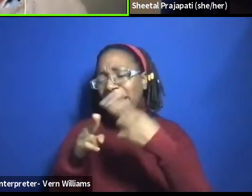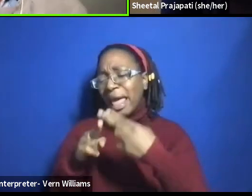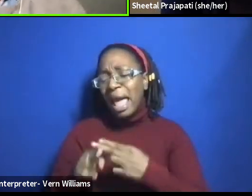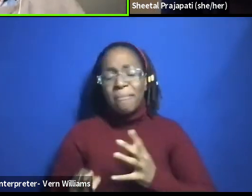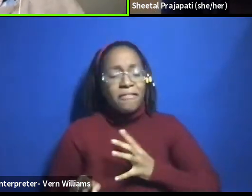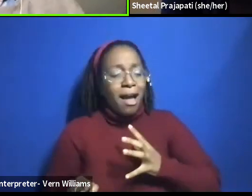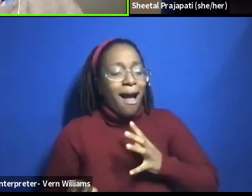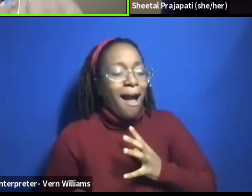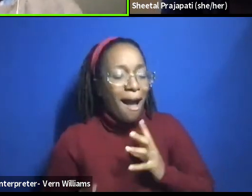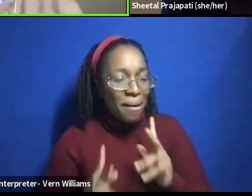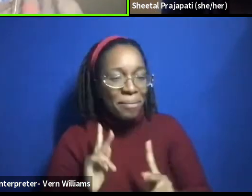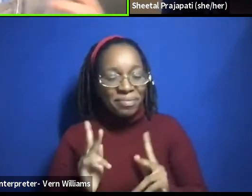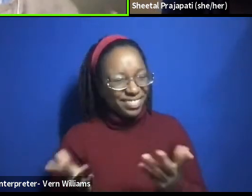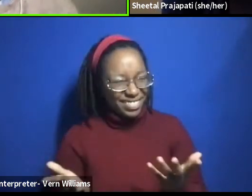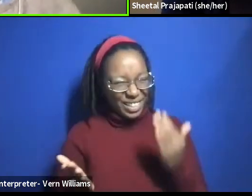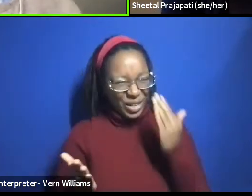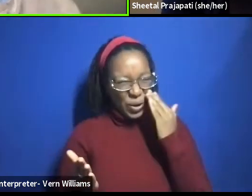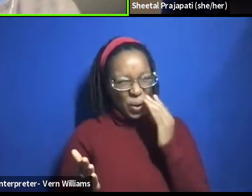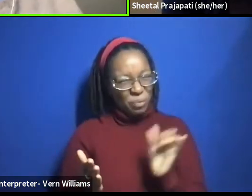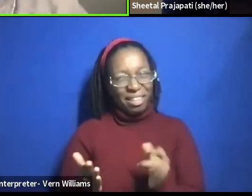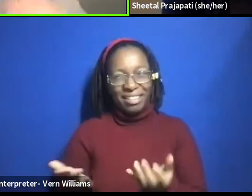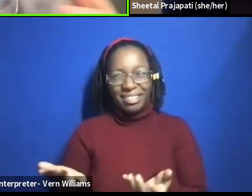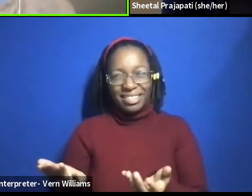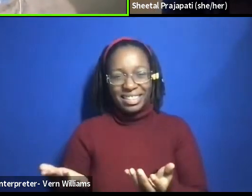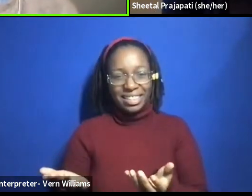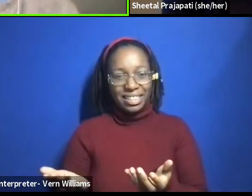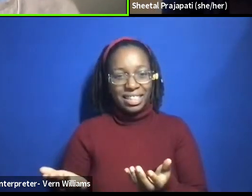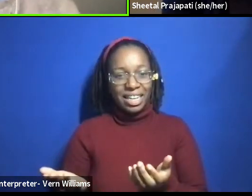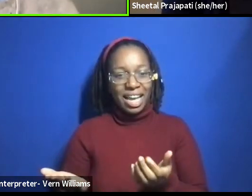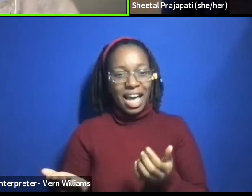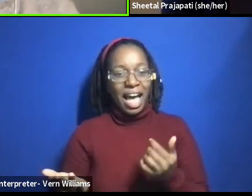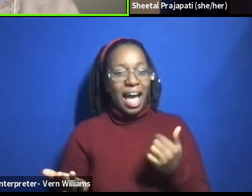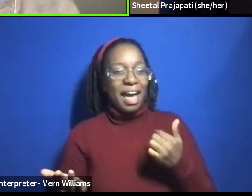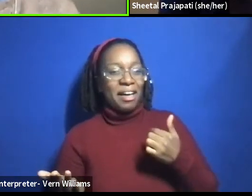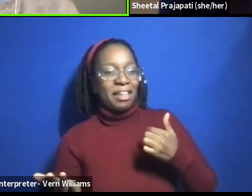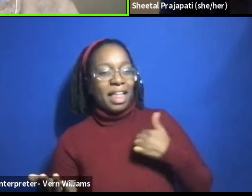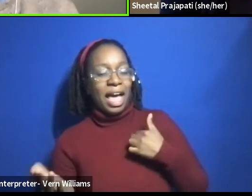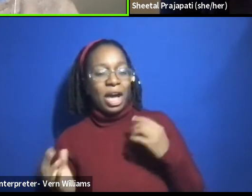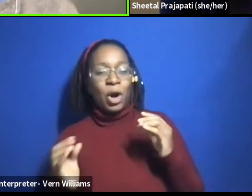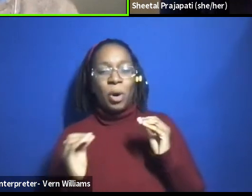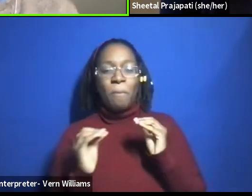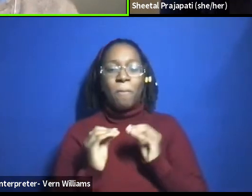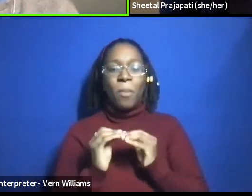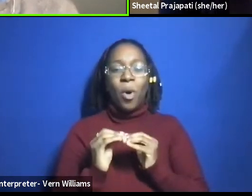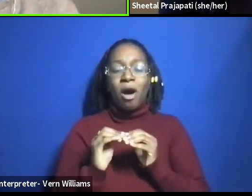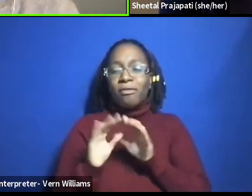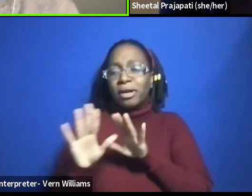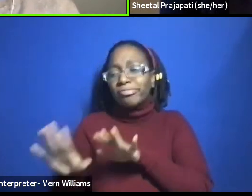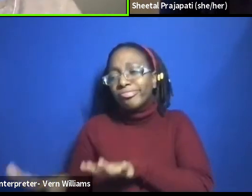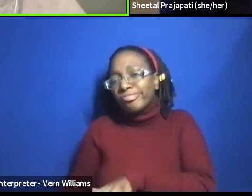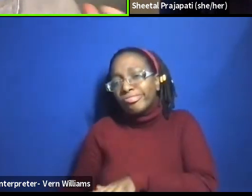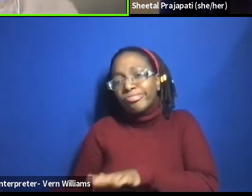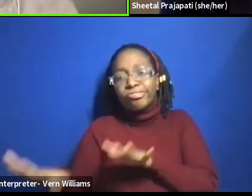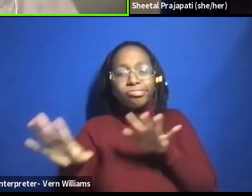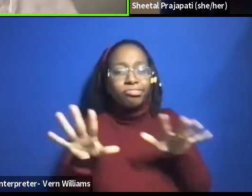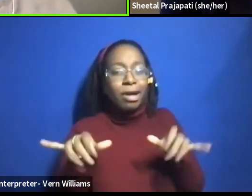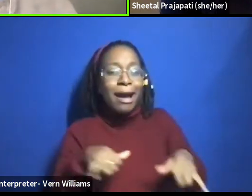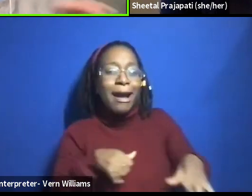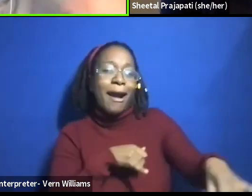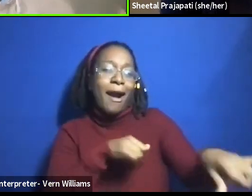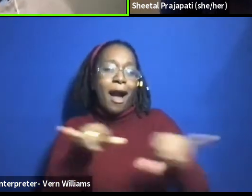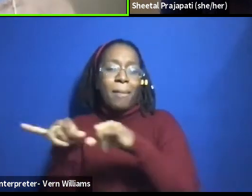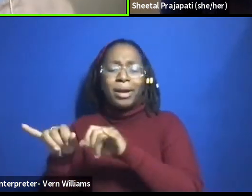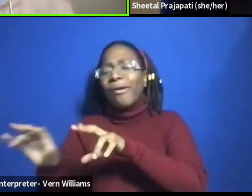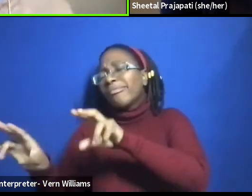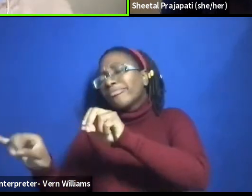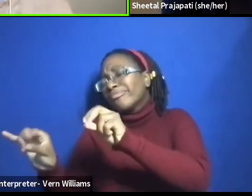generous, almost like it was almost like a monastic kind of communitarian, like collectivity, you know, like, oh, no,